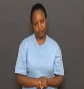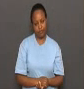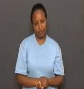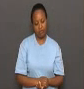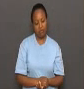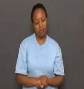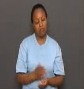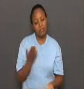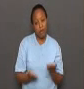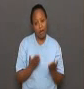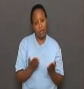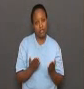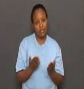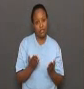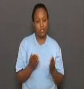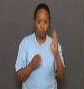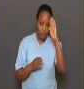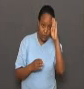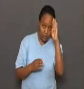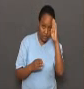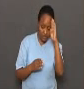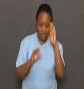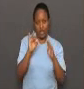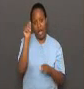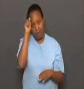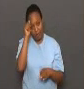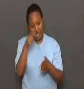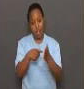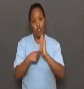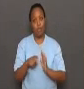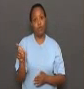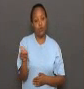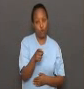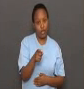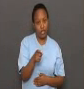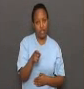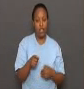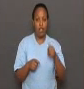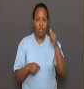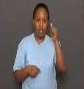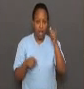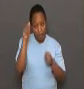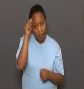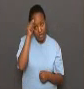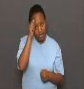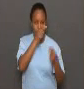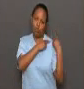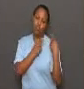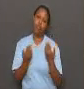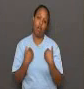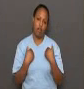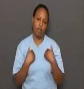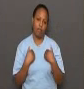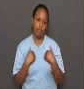If Baruch holds Abebe accountable, then Abebe is responsible